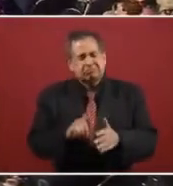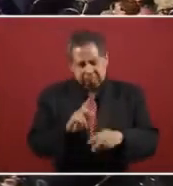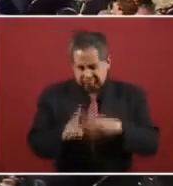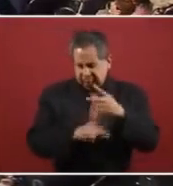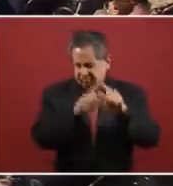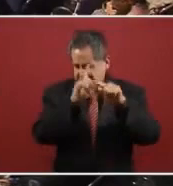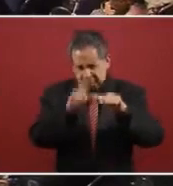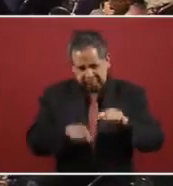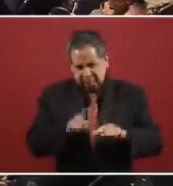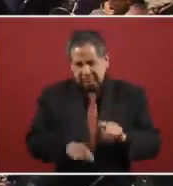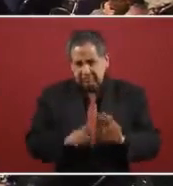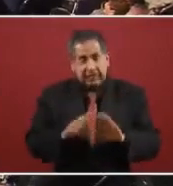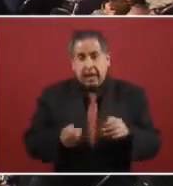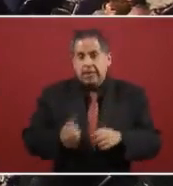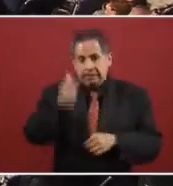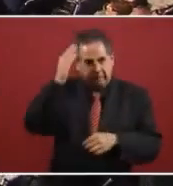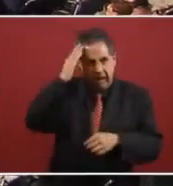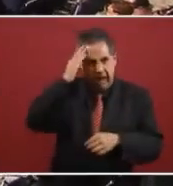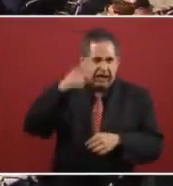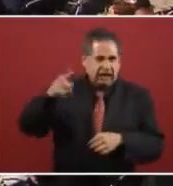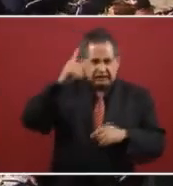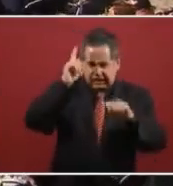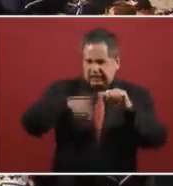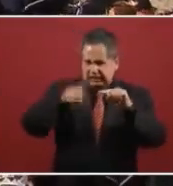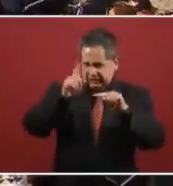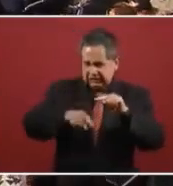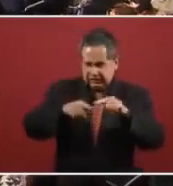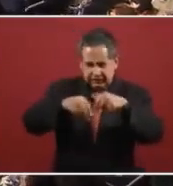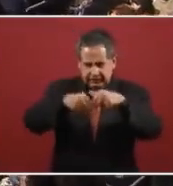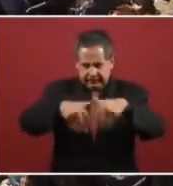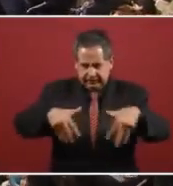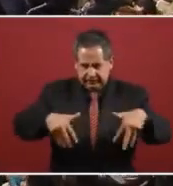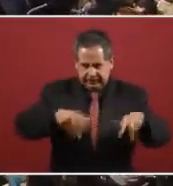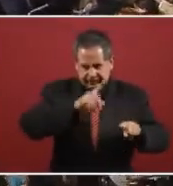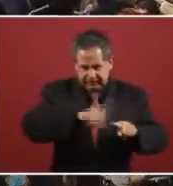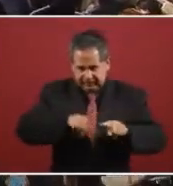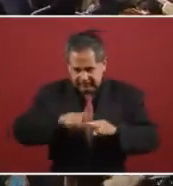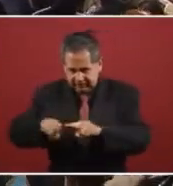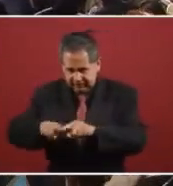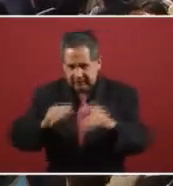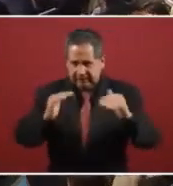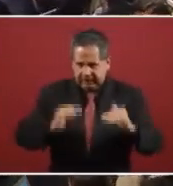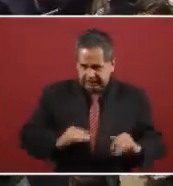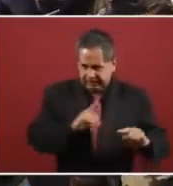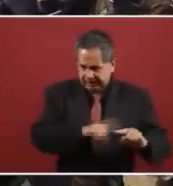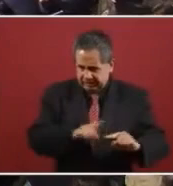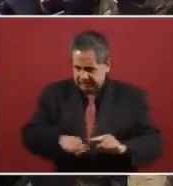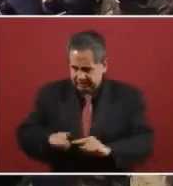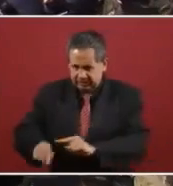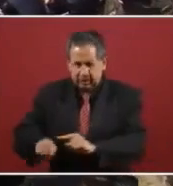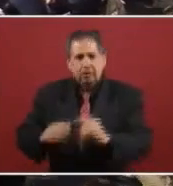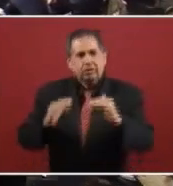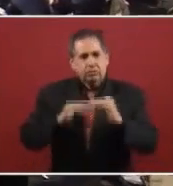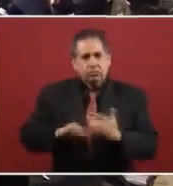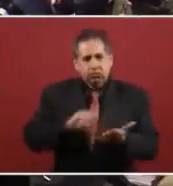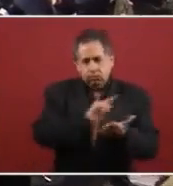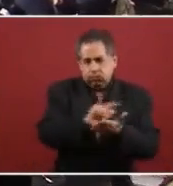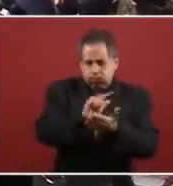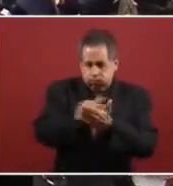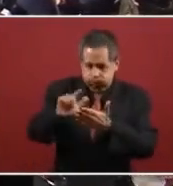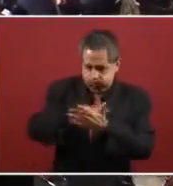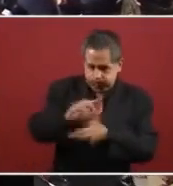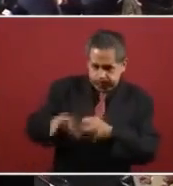Because we're going to clean house, and we've started above, but we have to all go